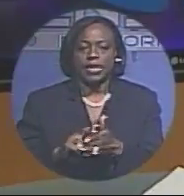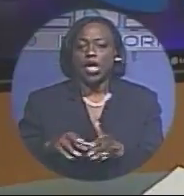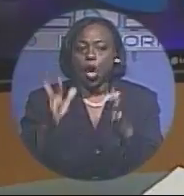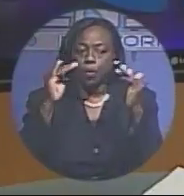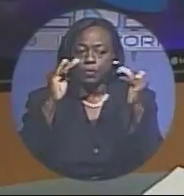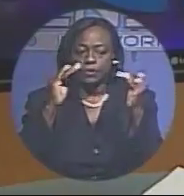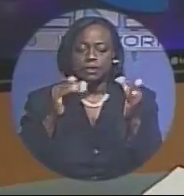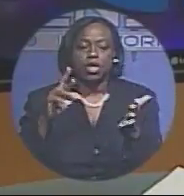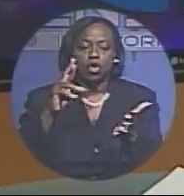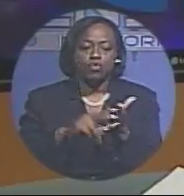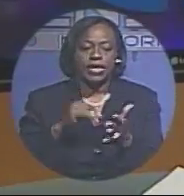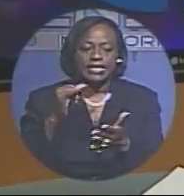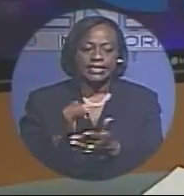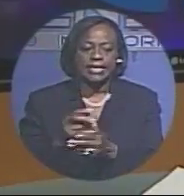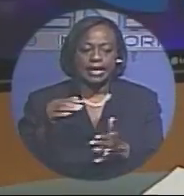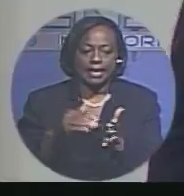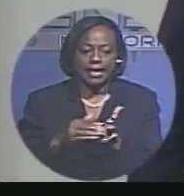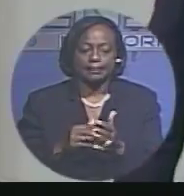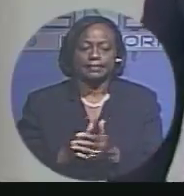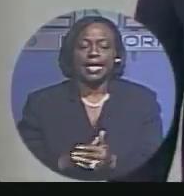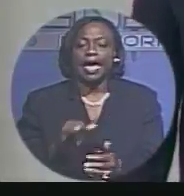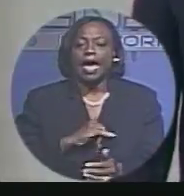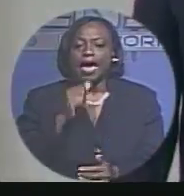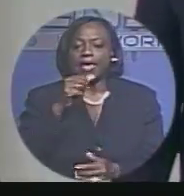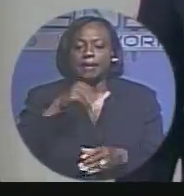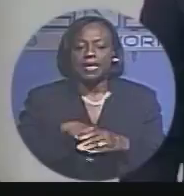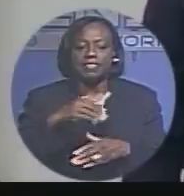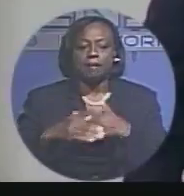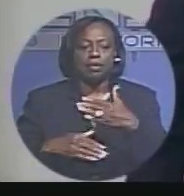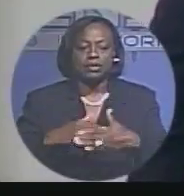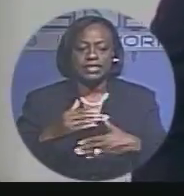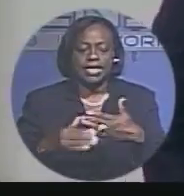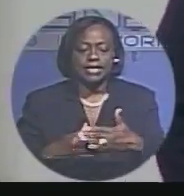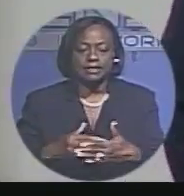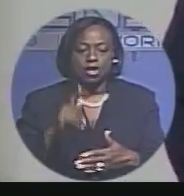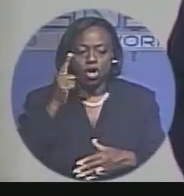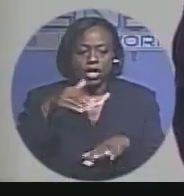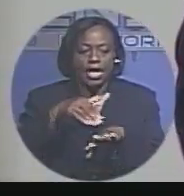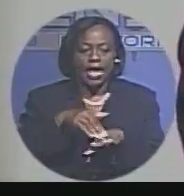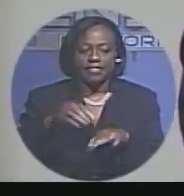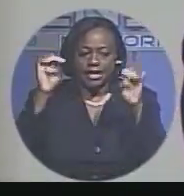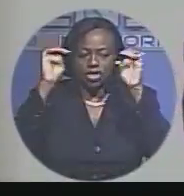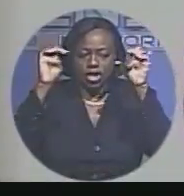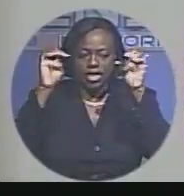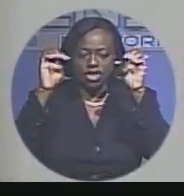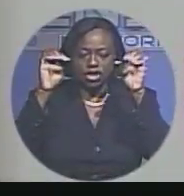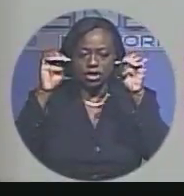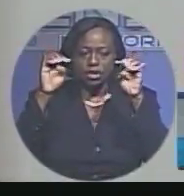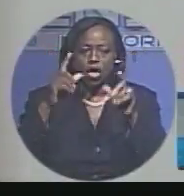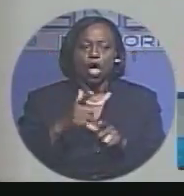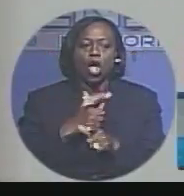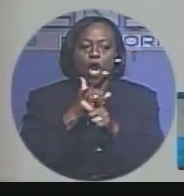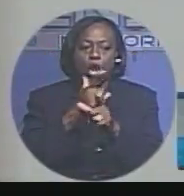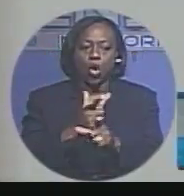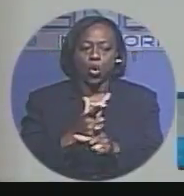reinstated. I am in the process now of assessing the education loan